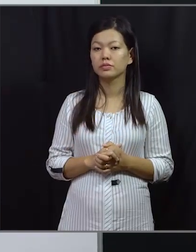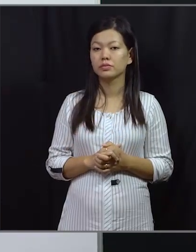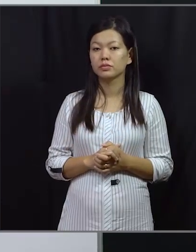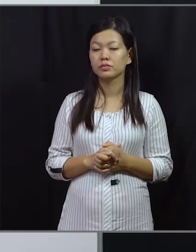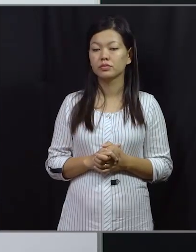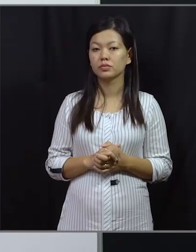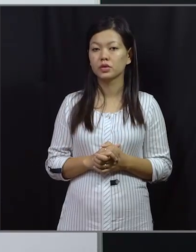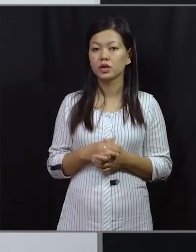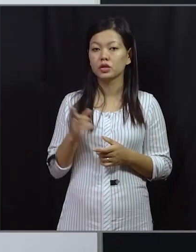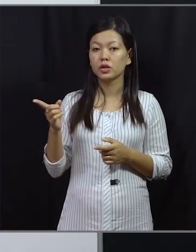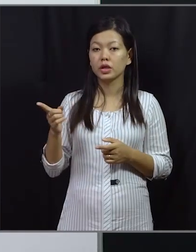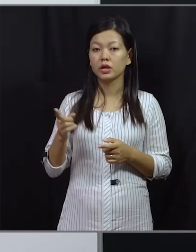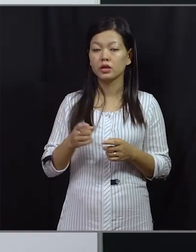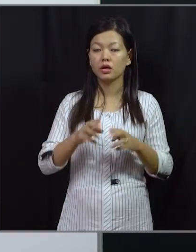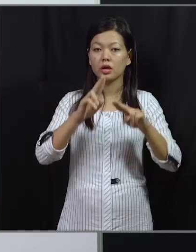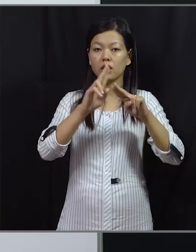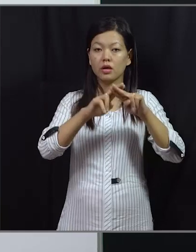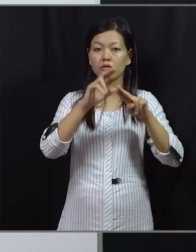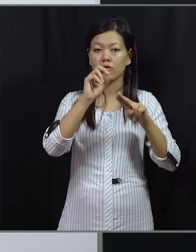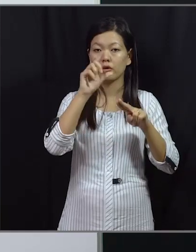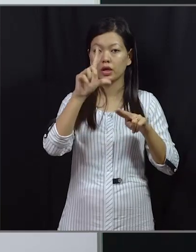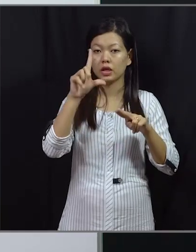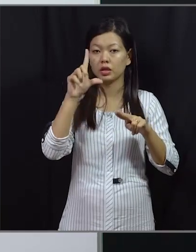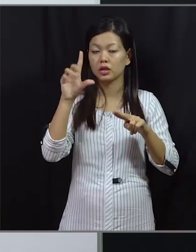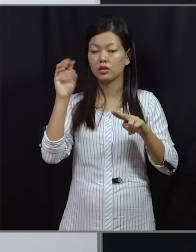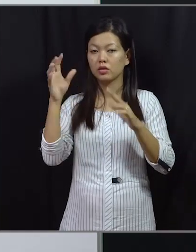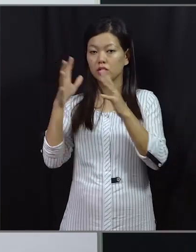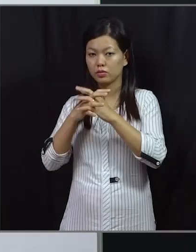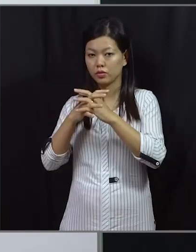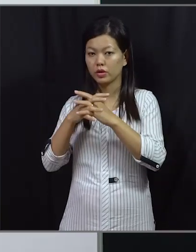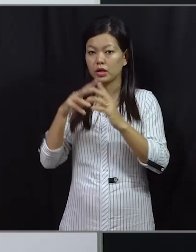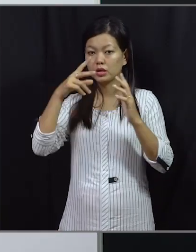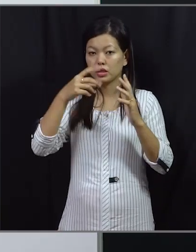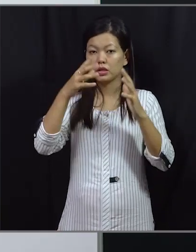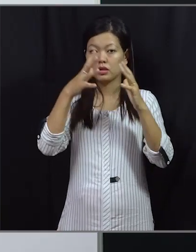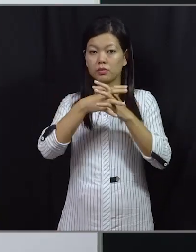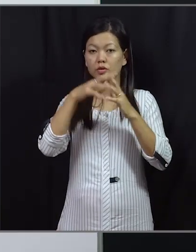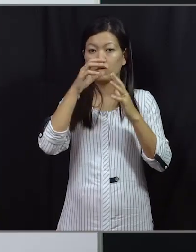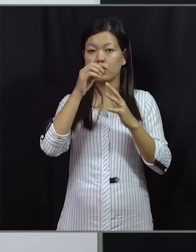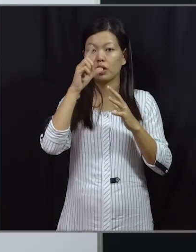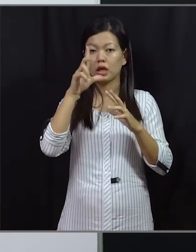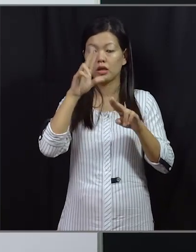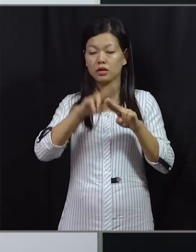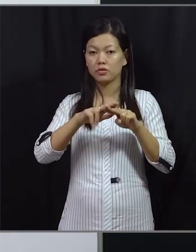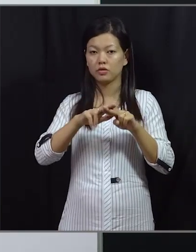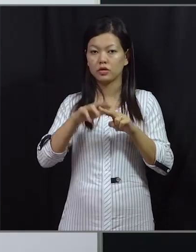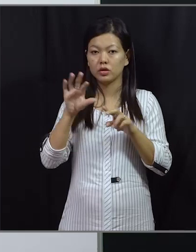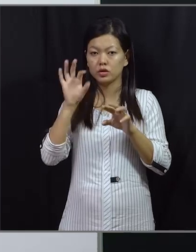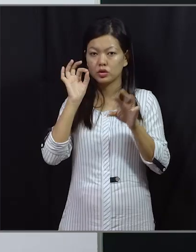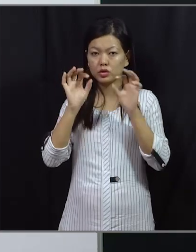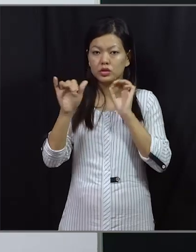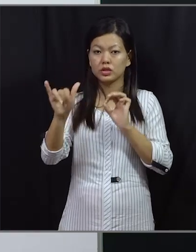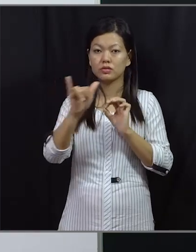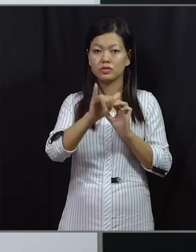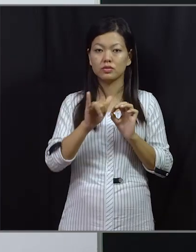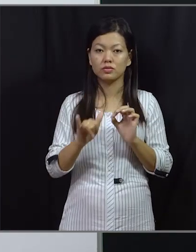Can we write what are the elements will be in A? F, comma O, comma L.